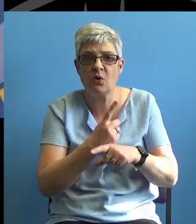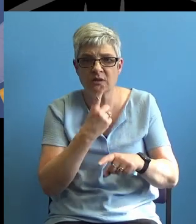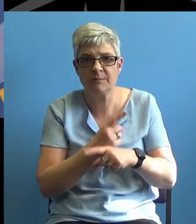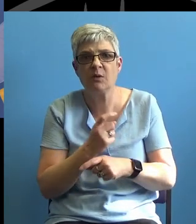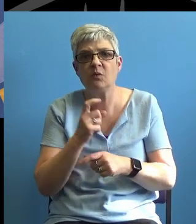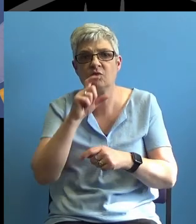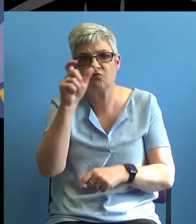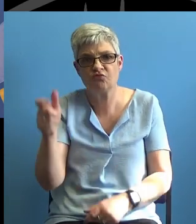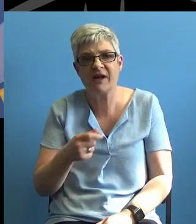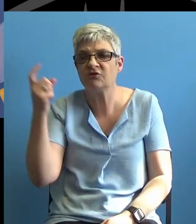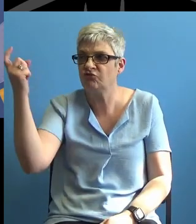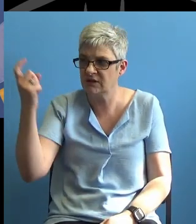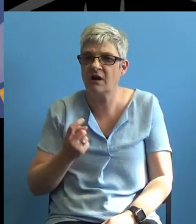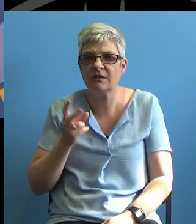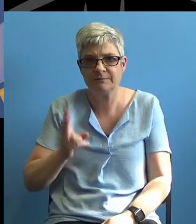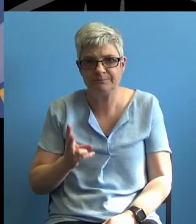Christ.